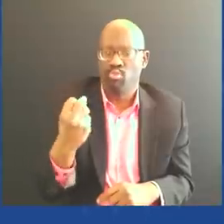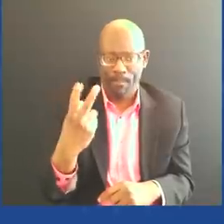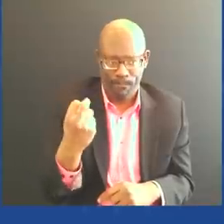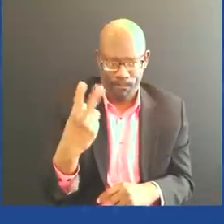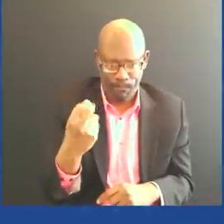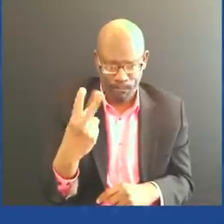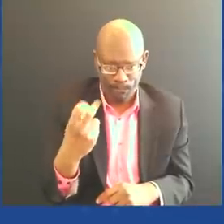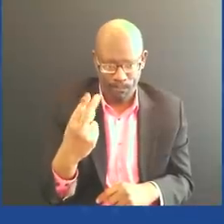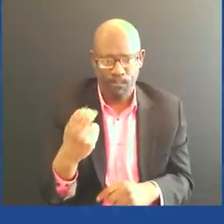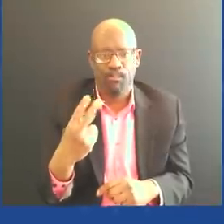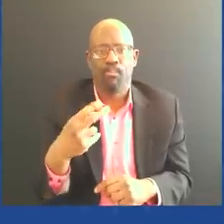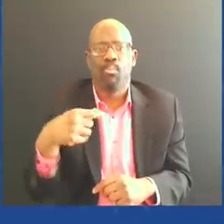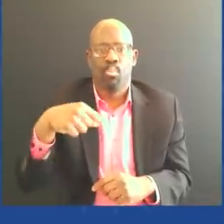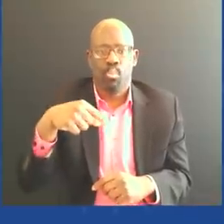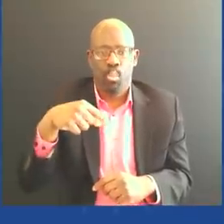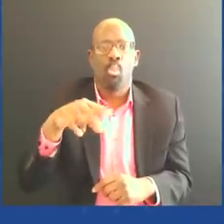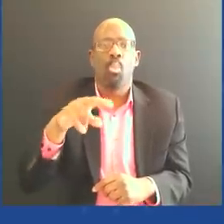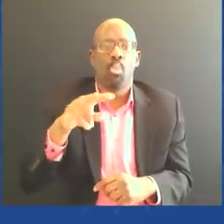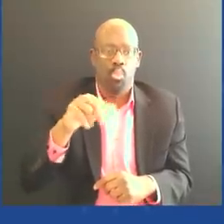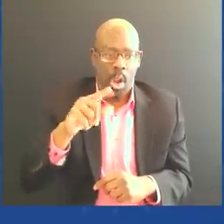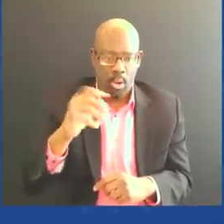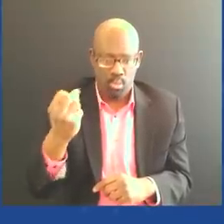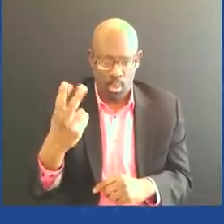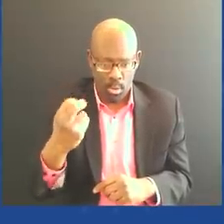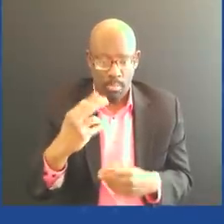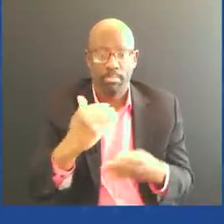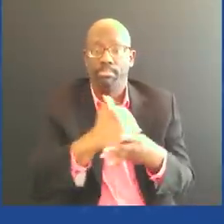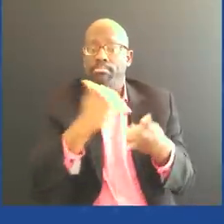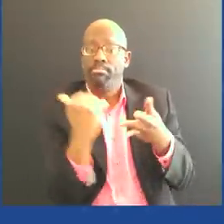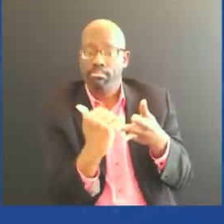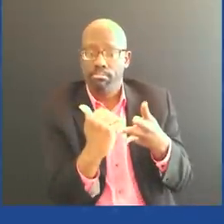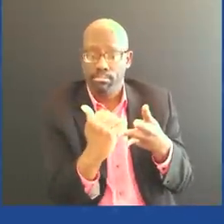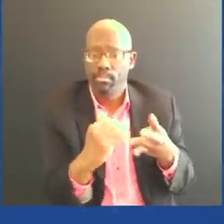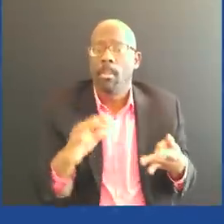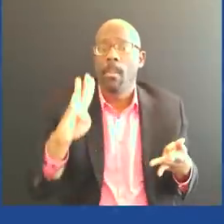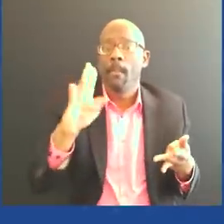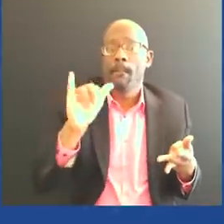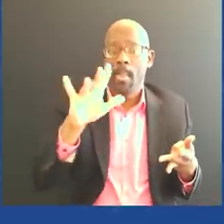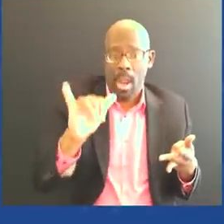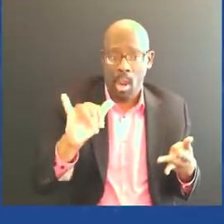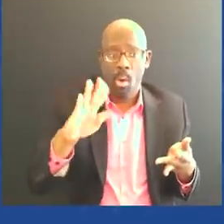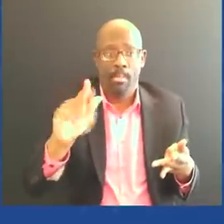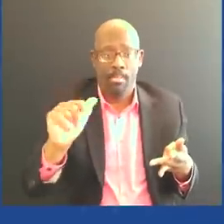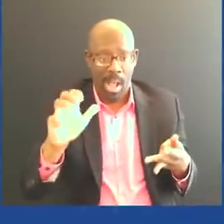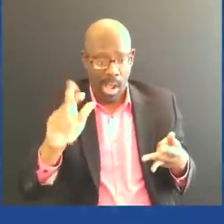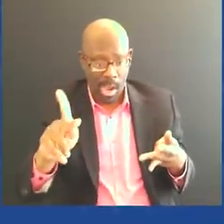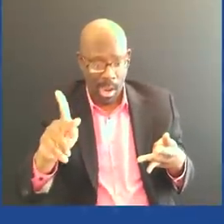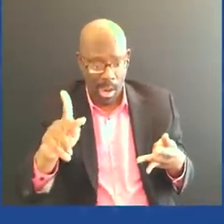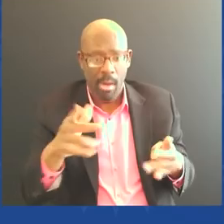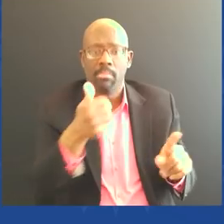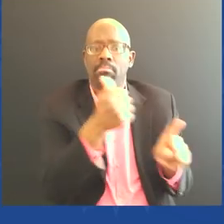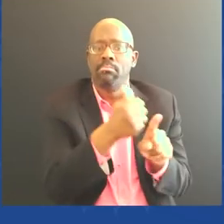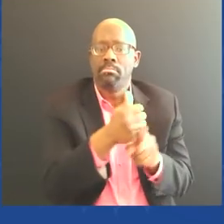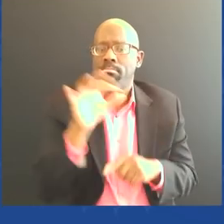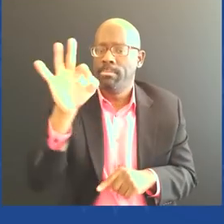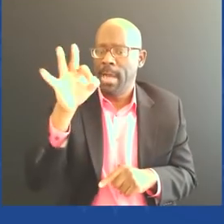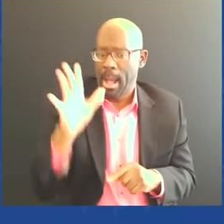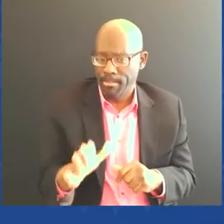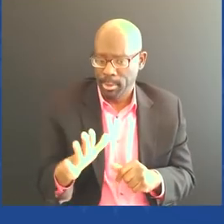Rear Admiral Barry Black, Chaplain Corps, United States Navy retired, and Chaplain to the United States Senate, our ceremony chaplain.